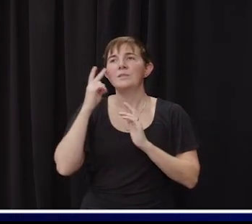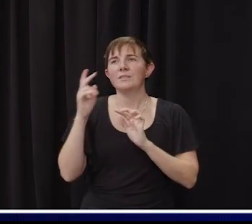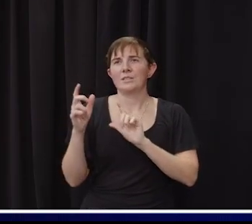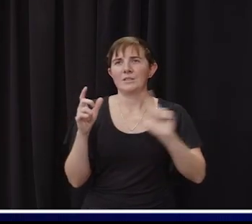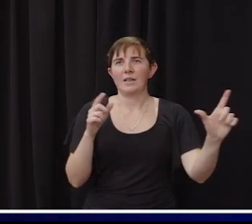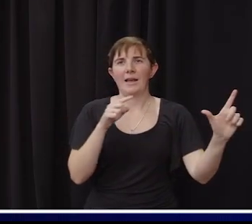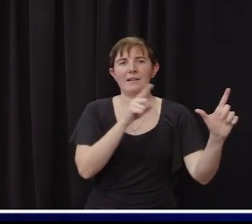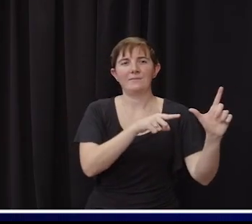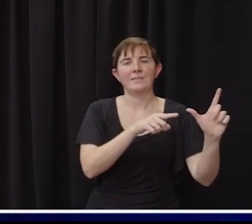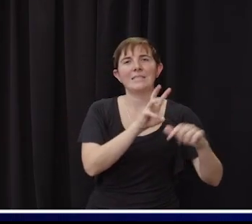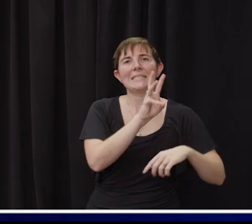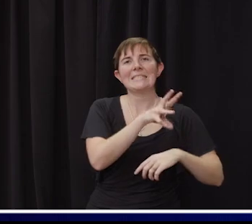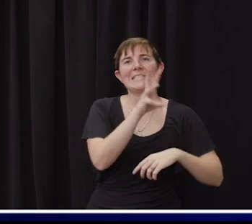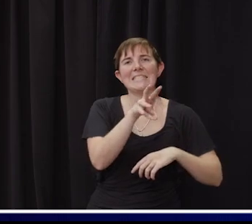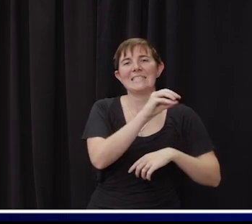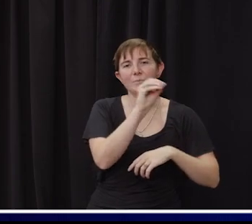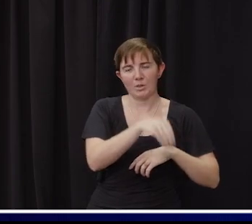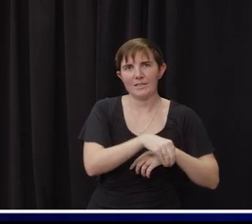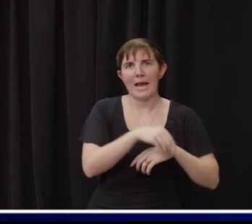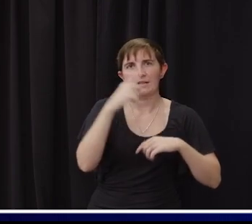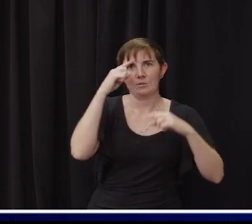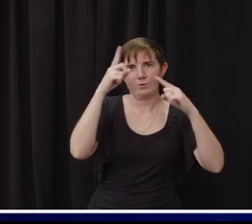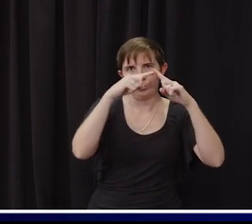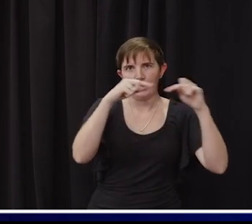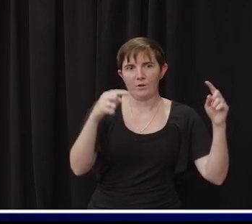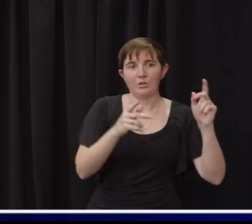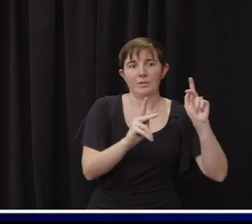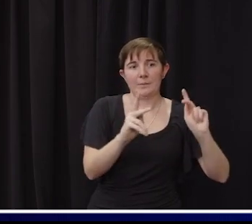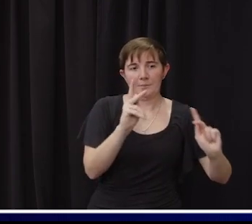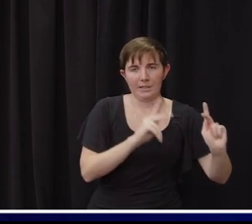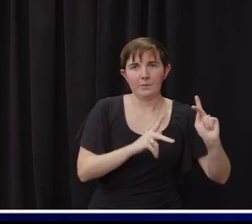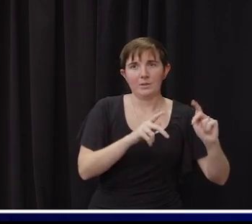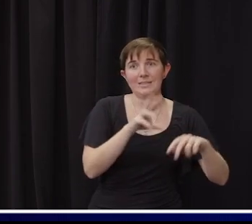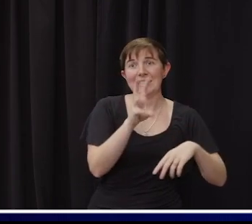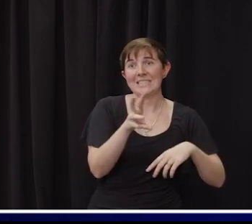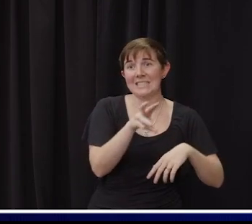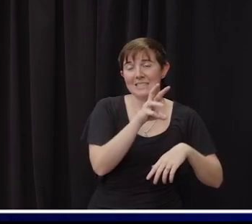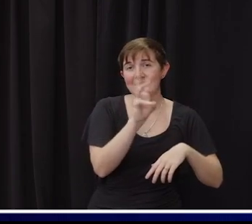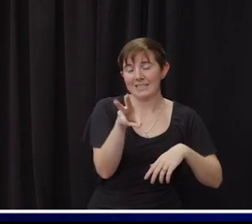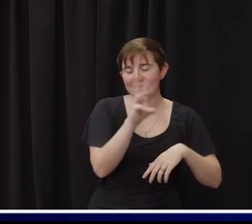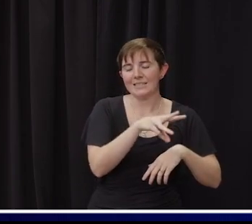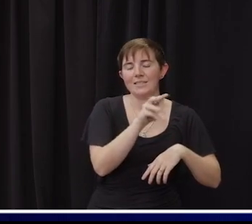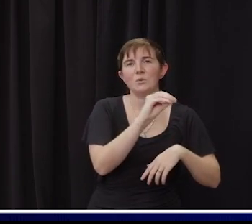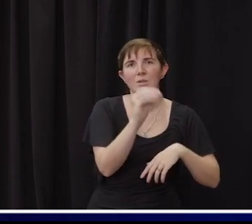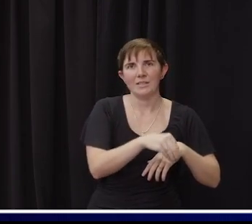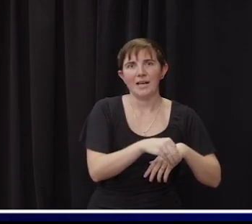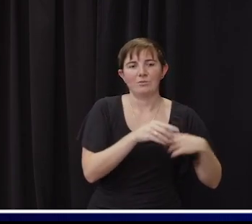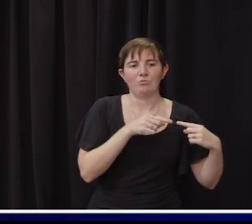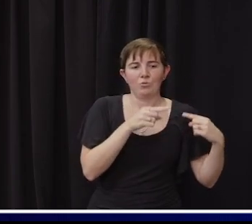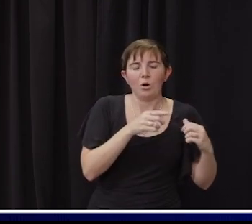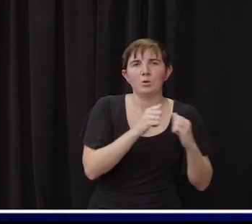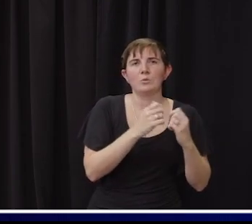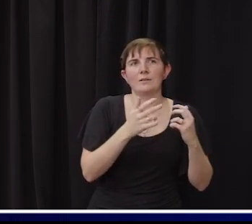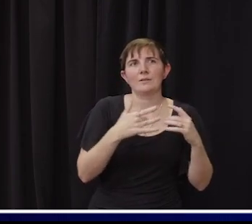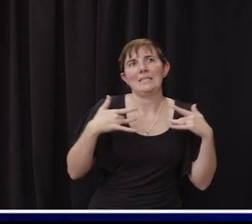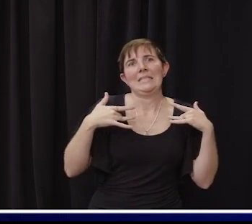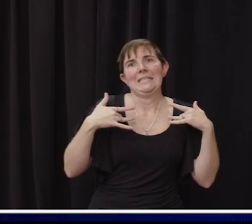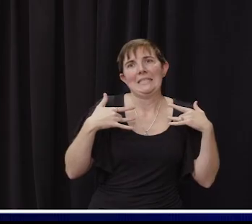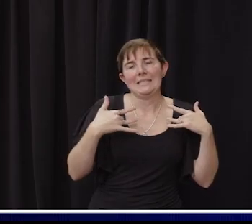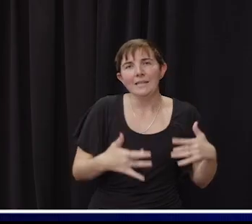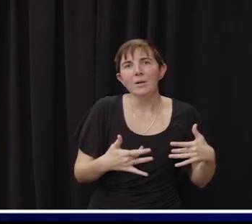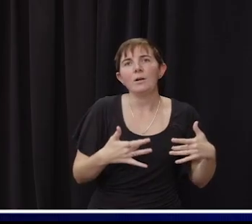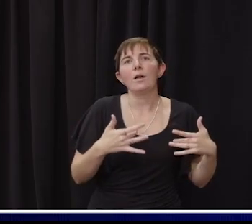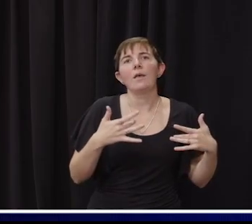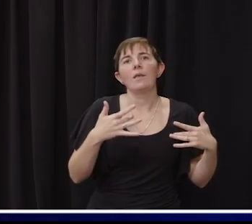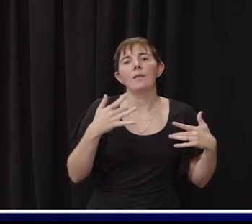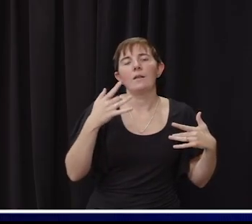left, 66% of neurodivergent people have an issue with typical ways of